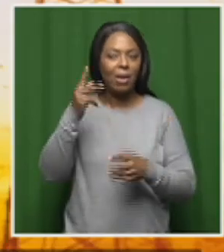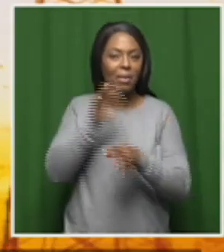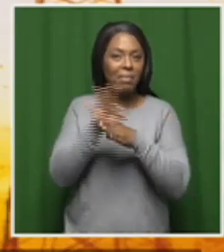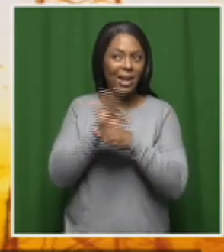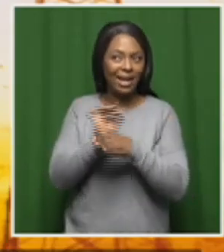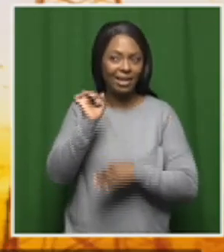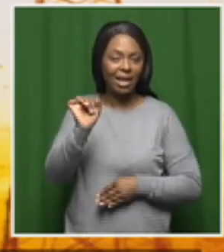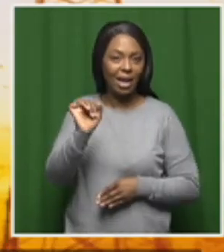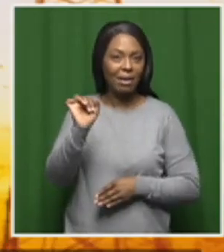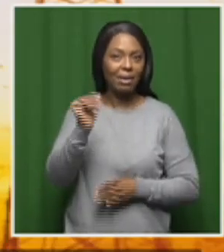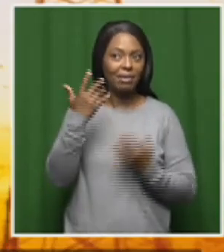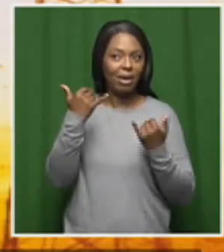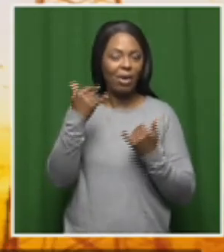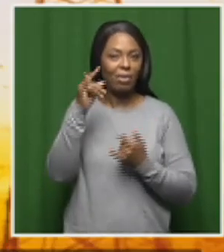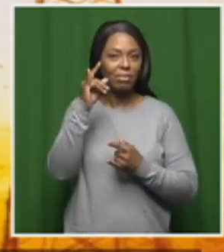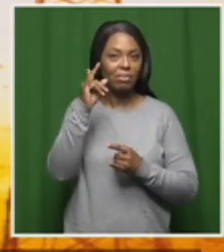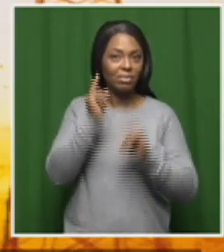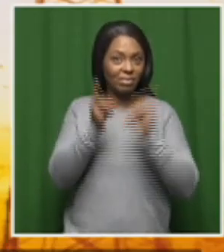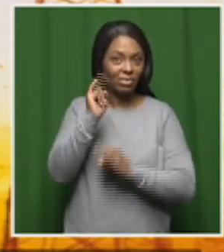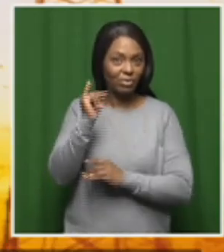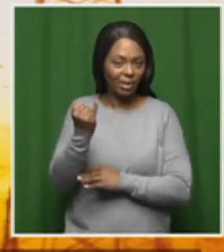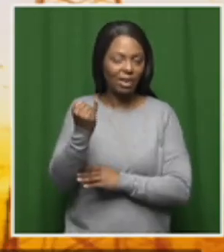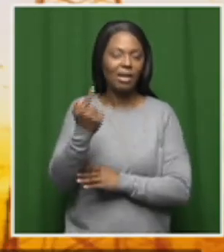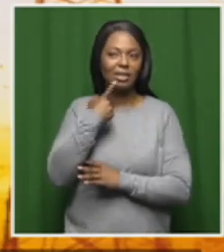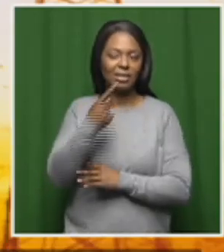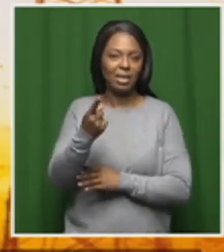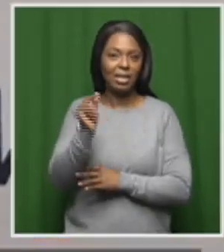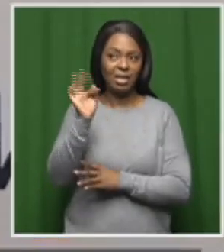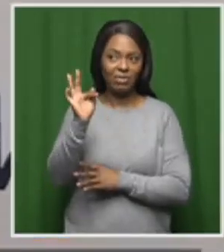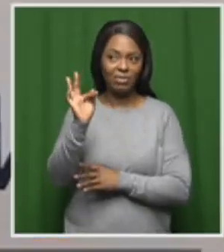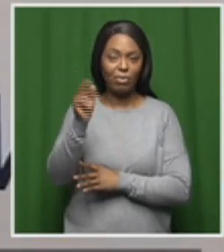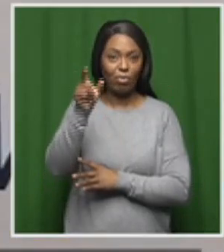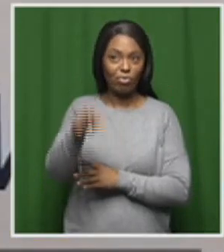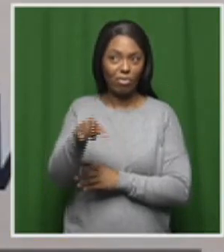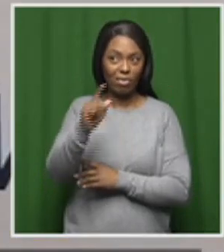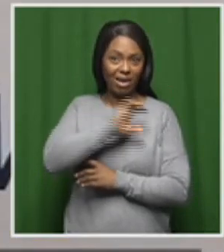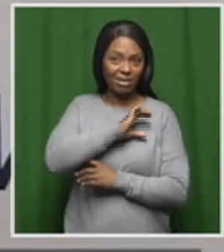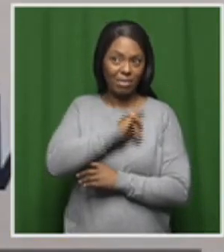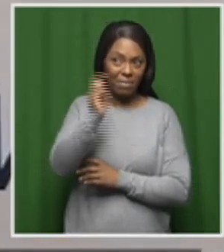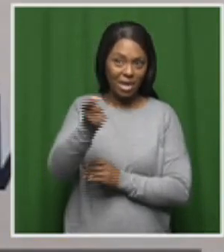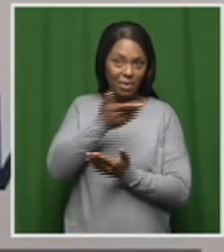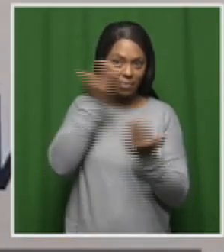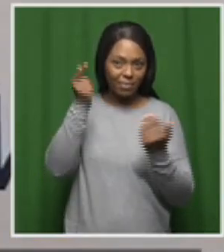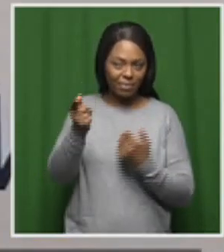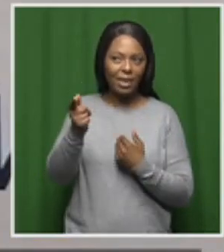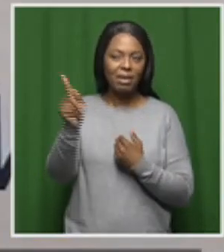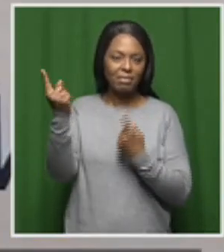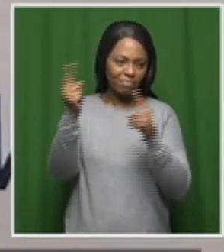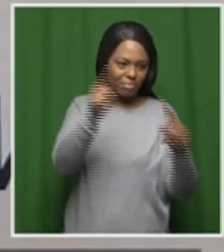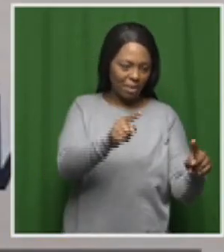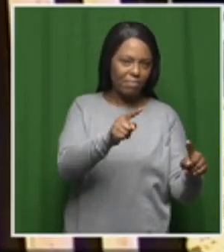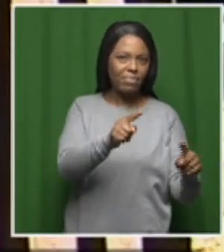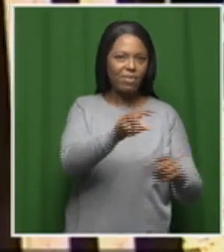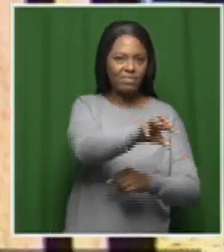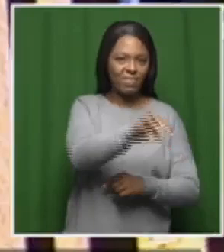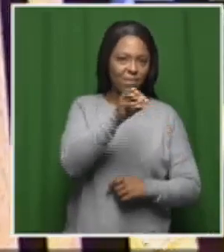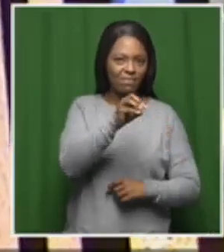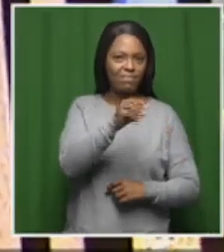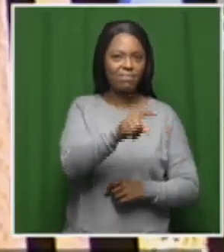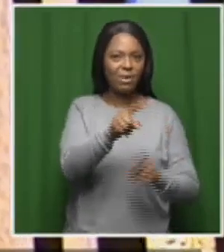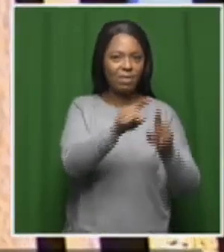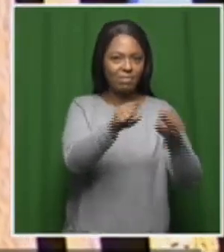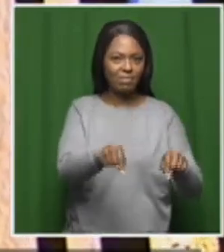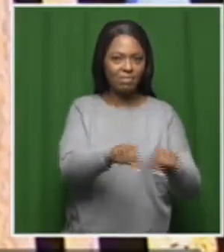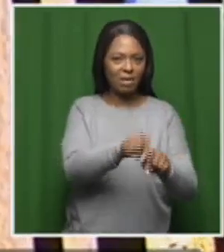including meters, from their homes. The Metro says more than 1,300 residential customers have been flagged